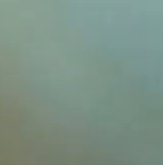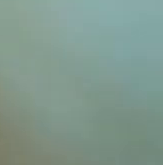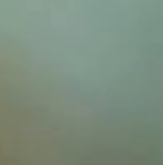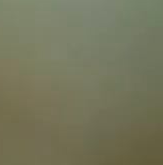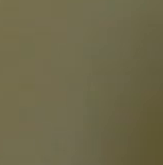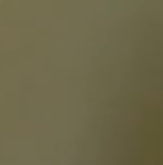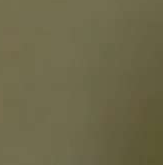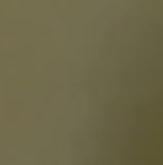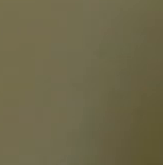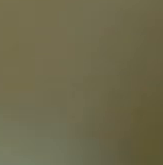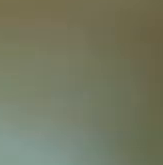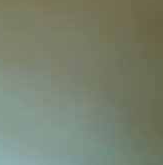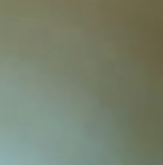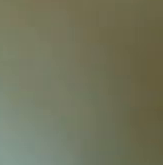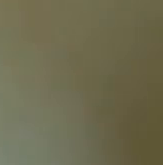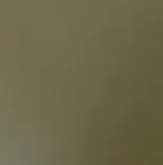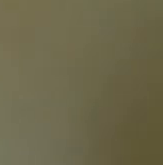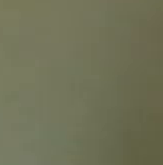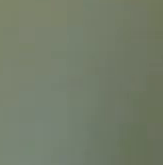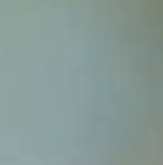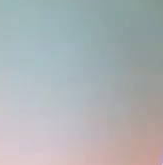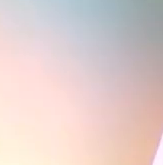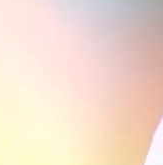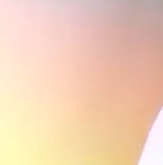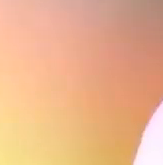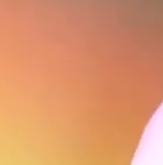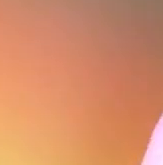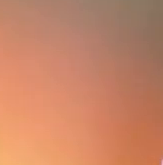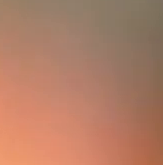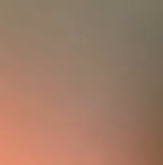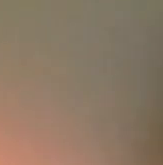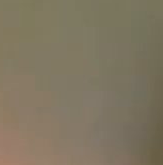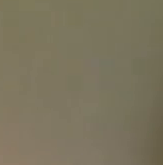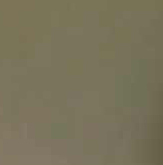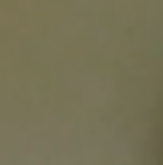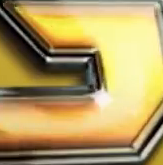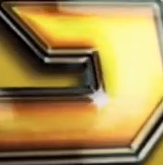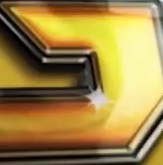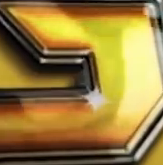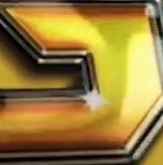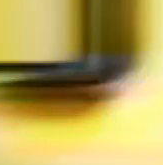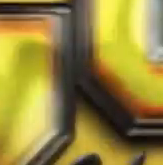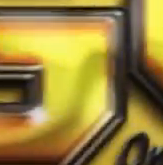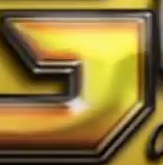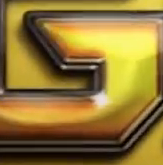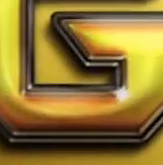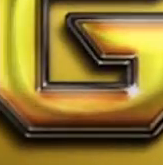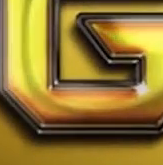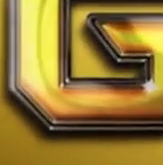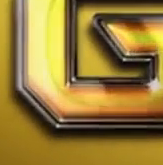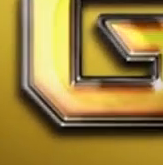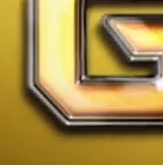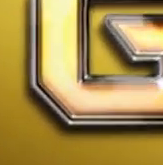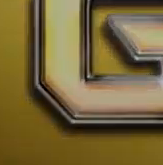I'm Miri, I'm from Lotoka and I love Gold FM because they play all my classic hits. Gold FM, only the classic hits.